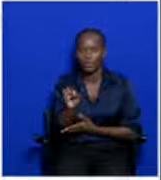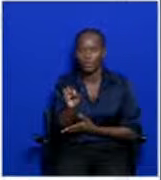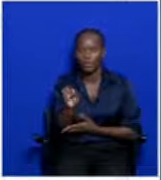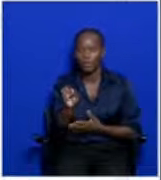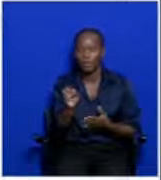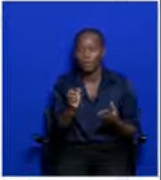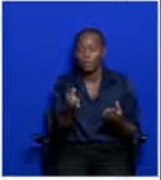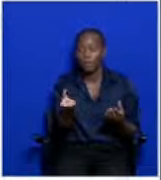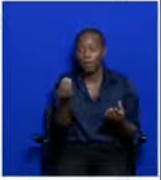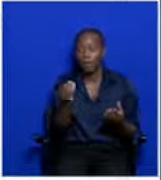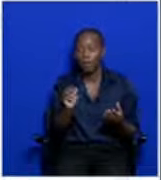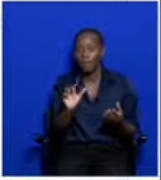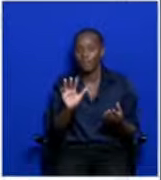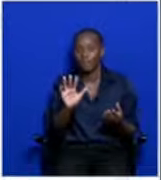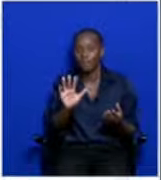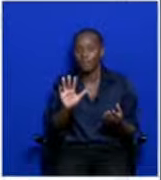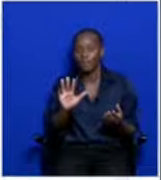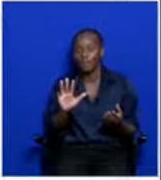you can switch off.